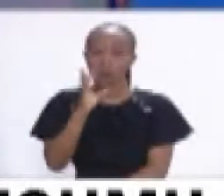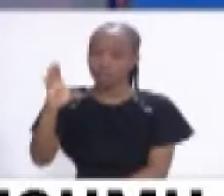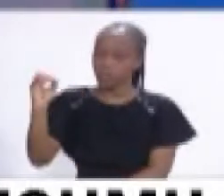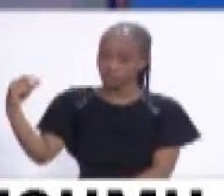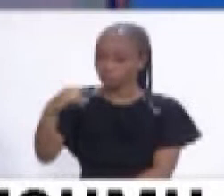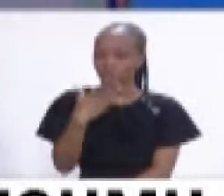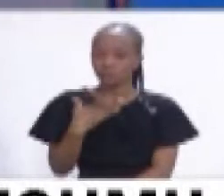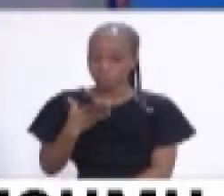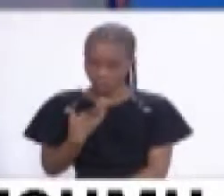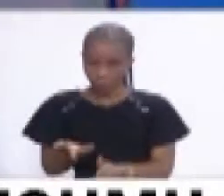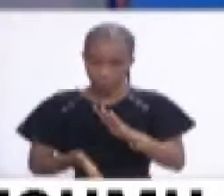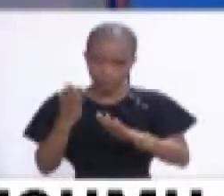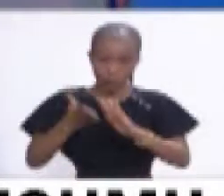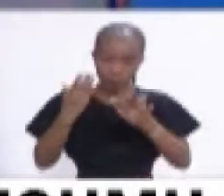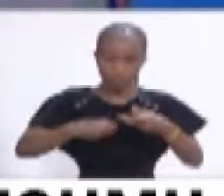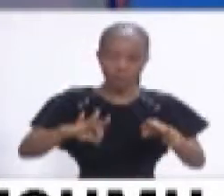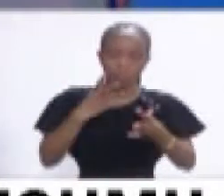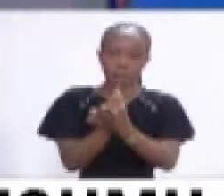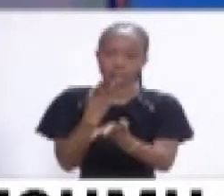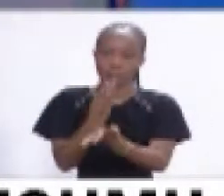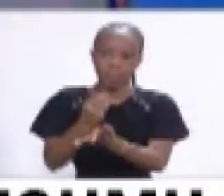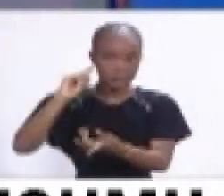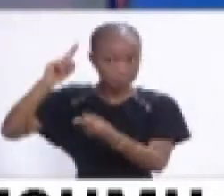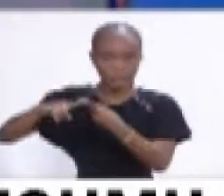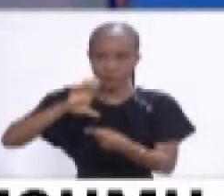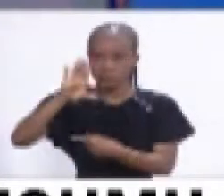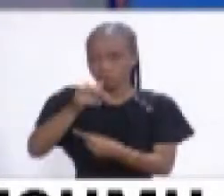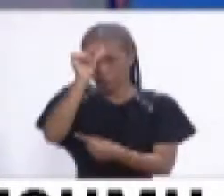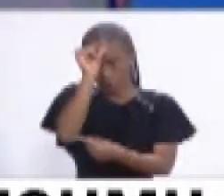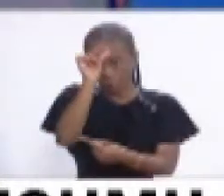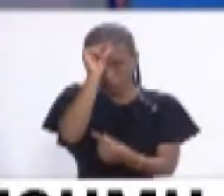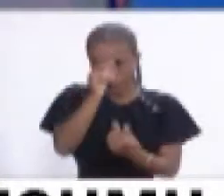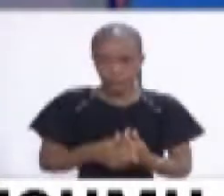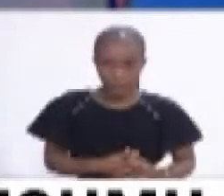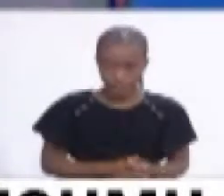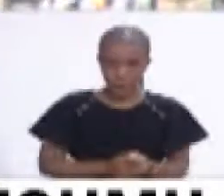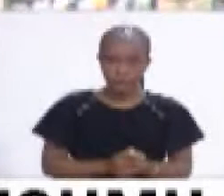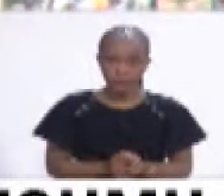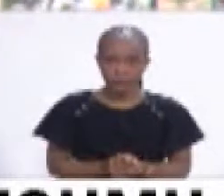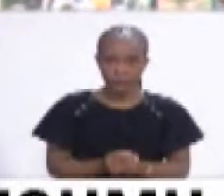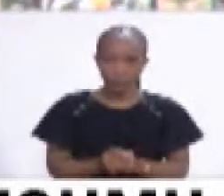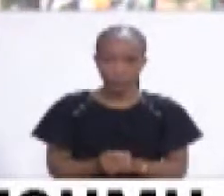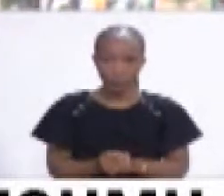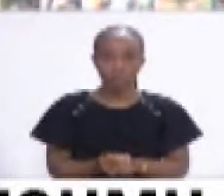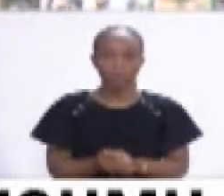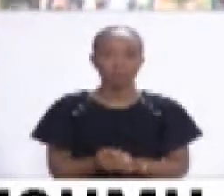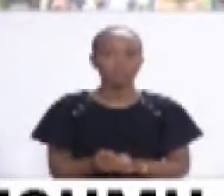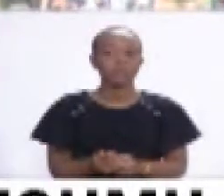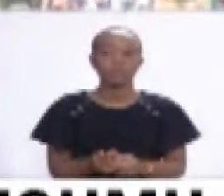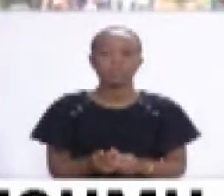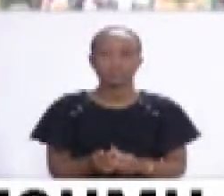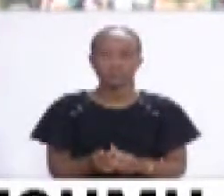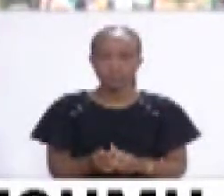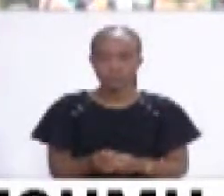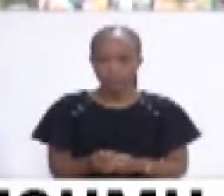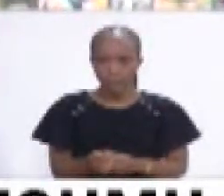Treasury to expedite the release of funds owed to the county governments. Because by constraining expenditure, therefore,